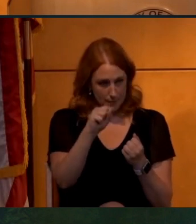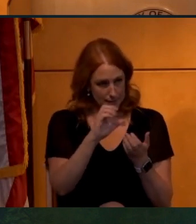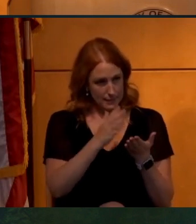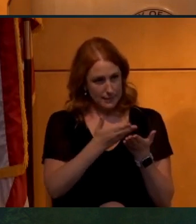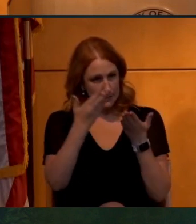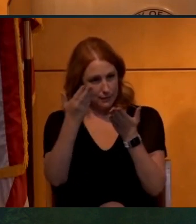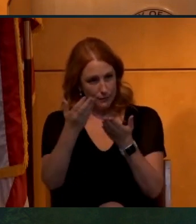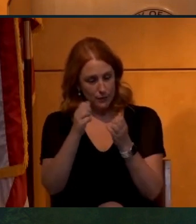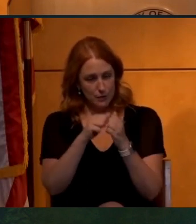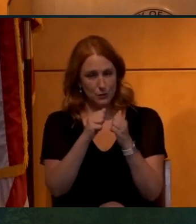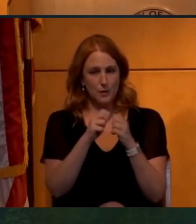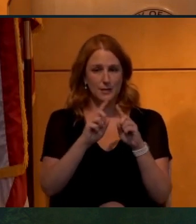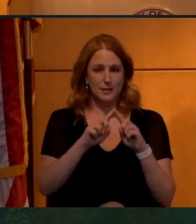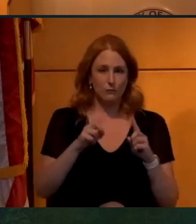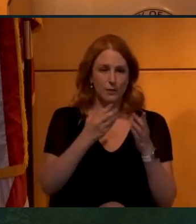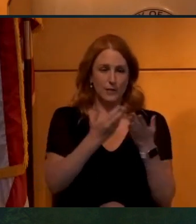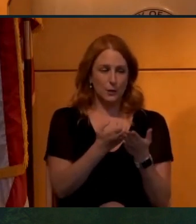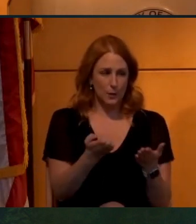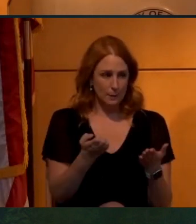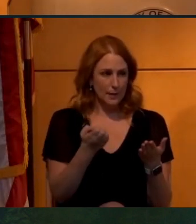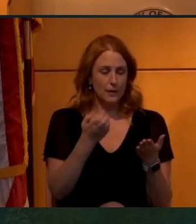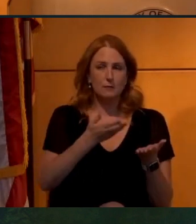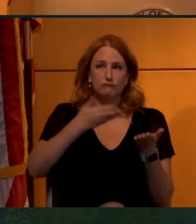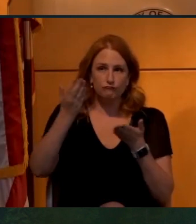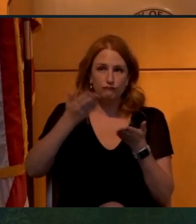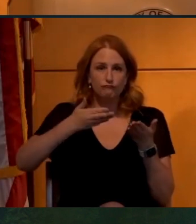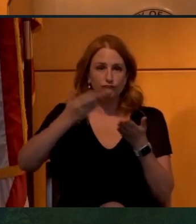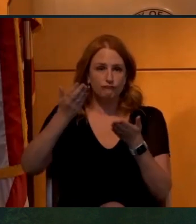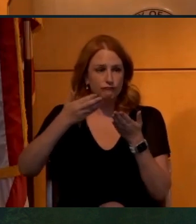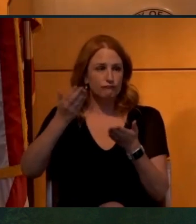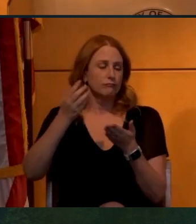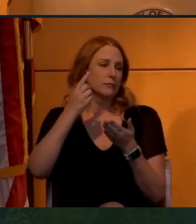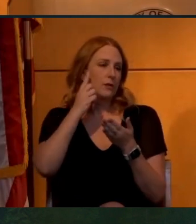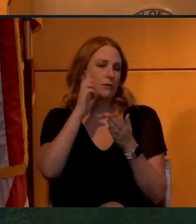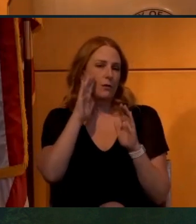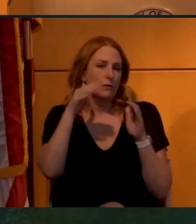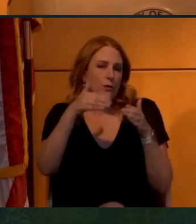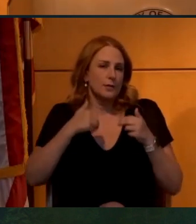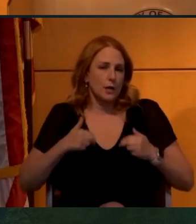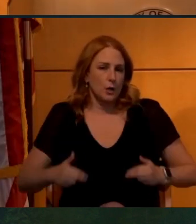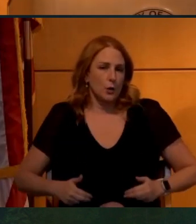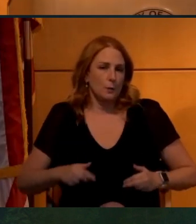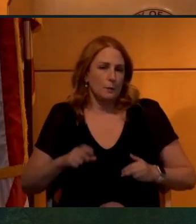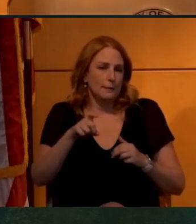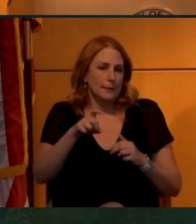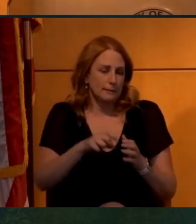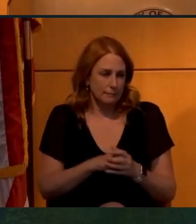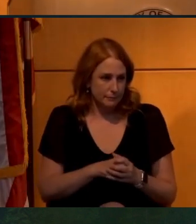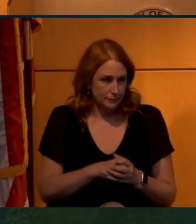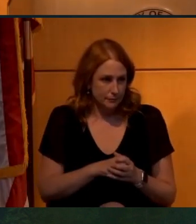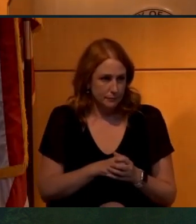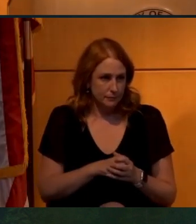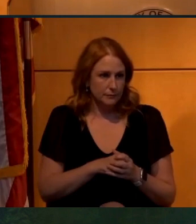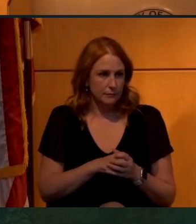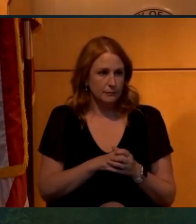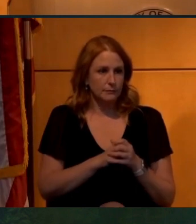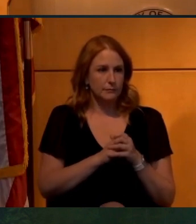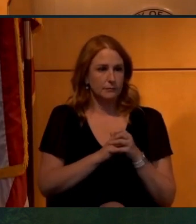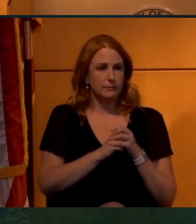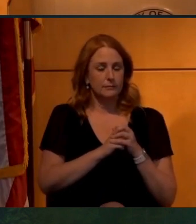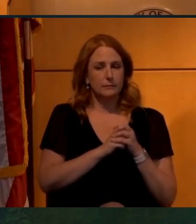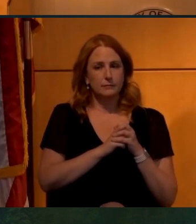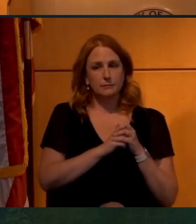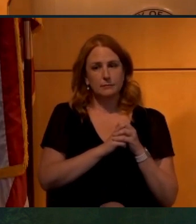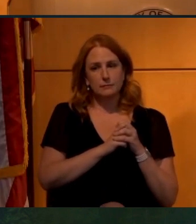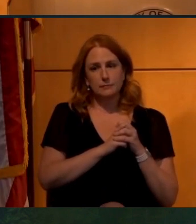equipment, supplies for longer duration missions, and then various human-centric architectures such as the Lunar Terrain Vehicle or ISRU demos and equipment.